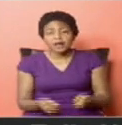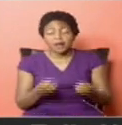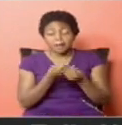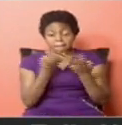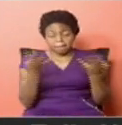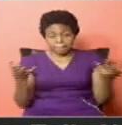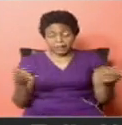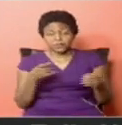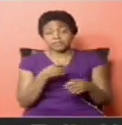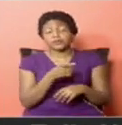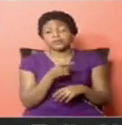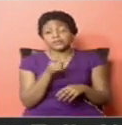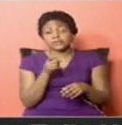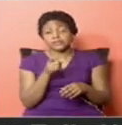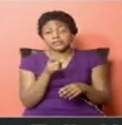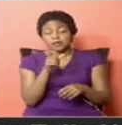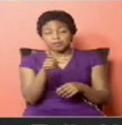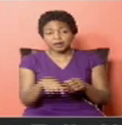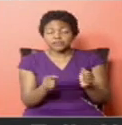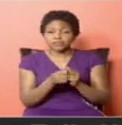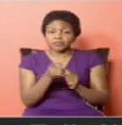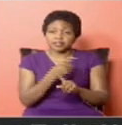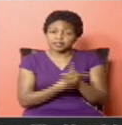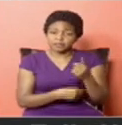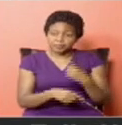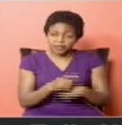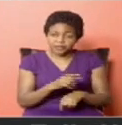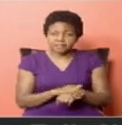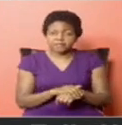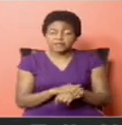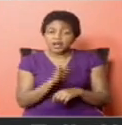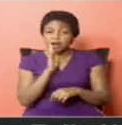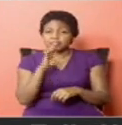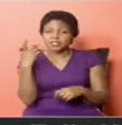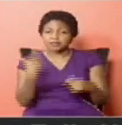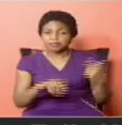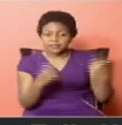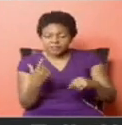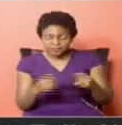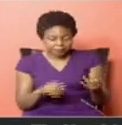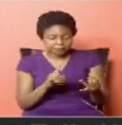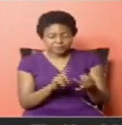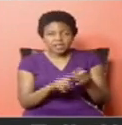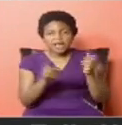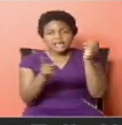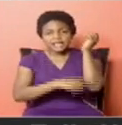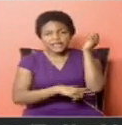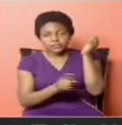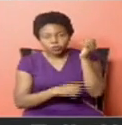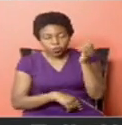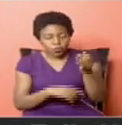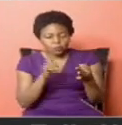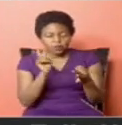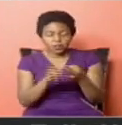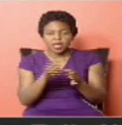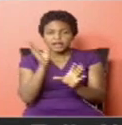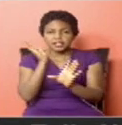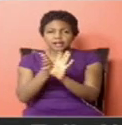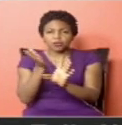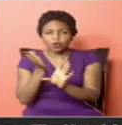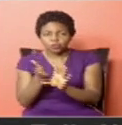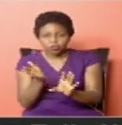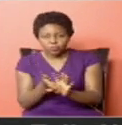Many of them have become victims of physical, sexual, psychological,